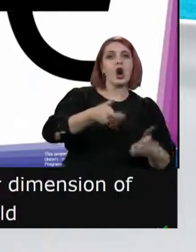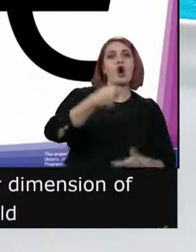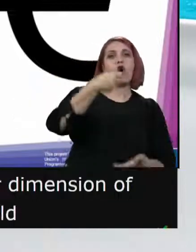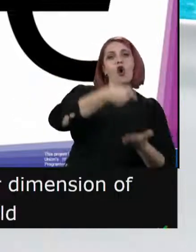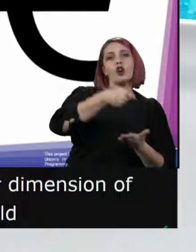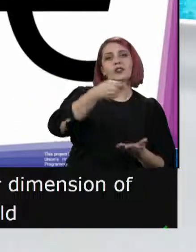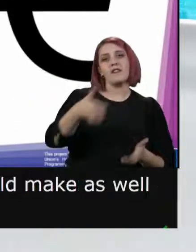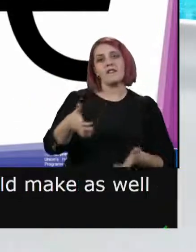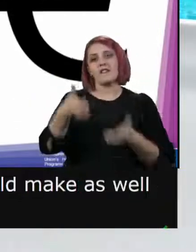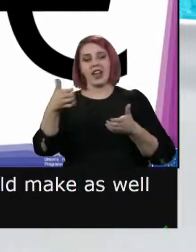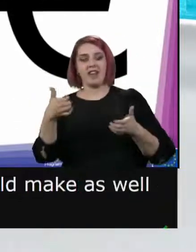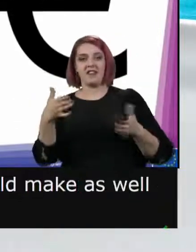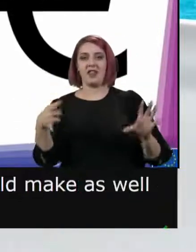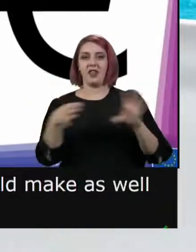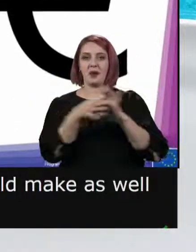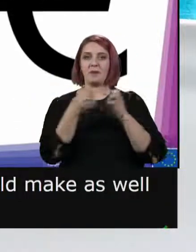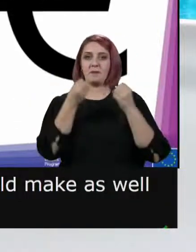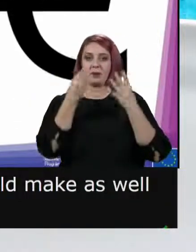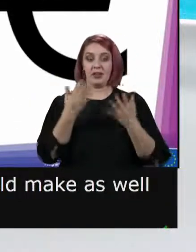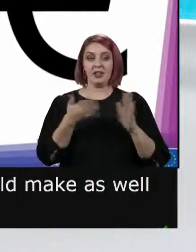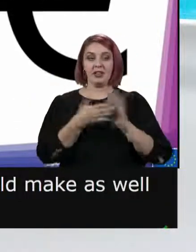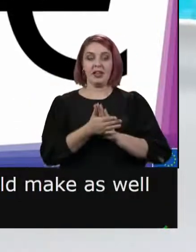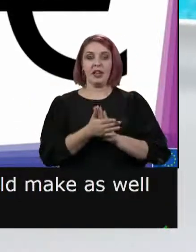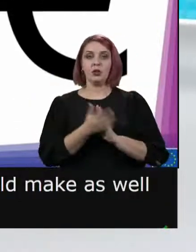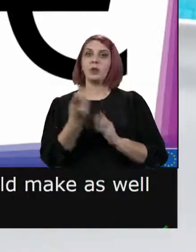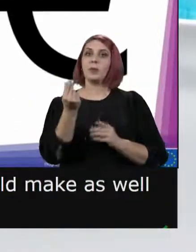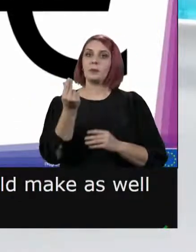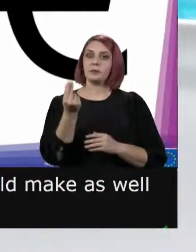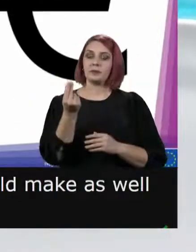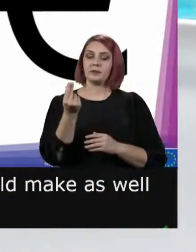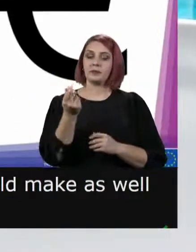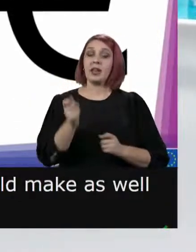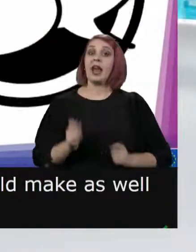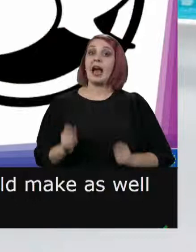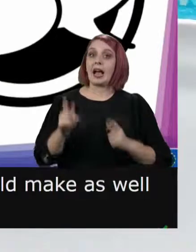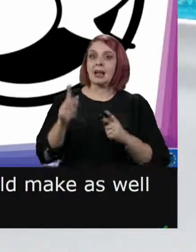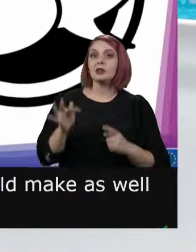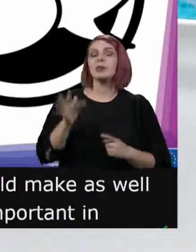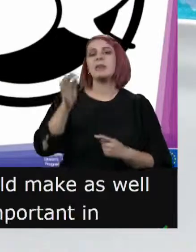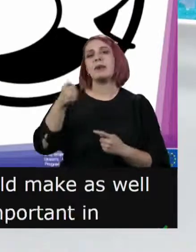we would incur, was very, very important in future planning.